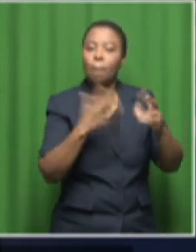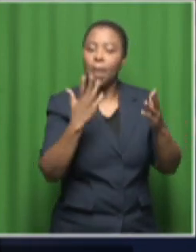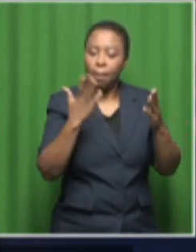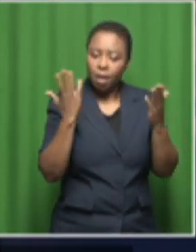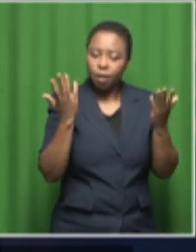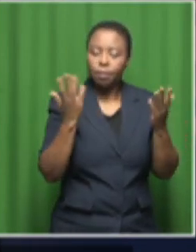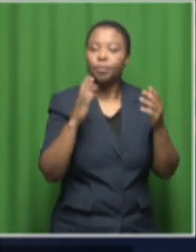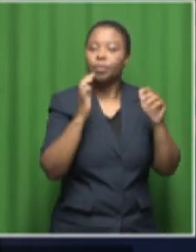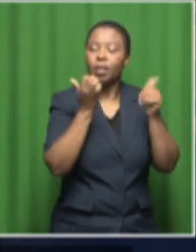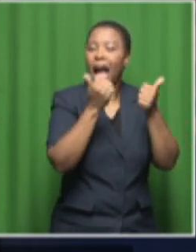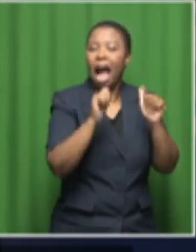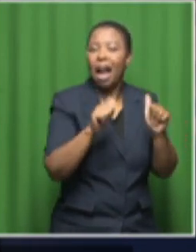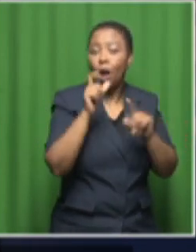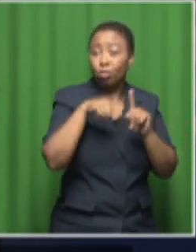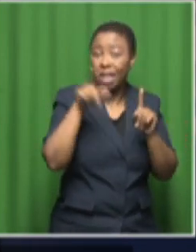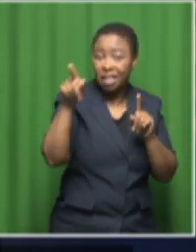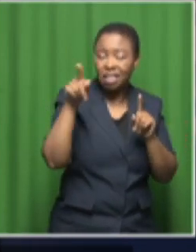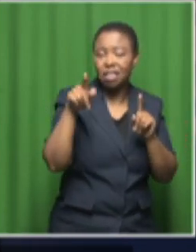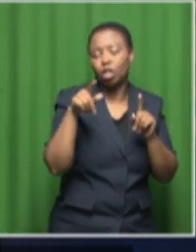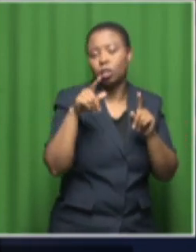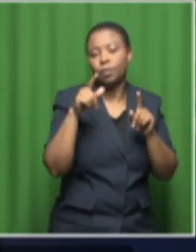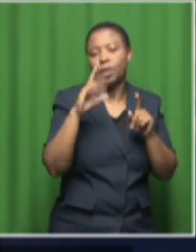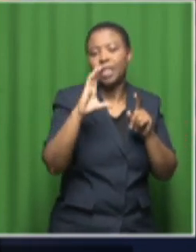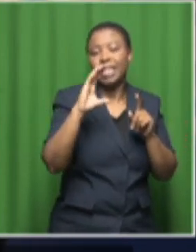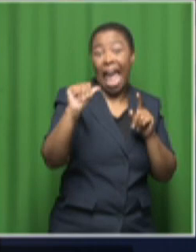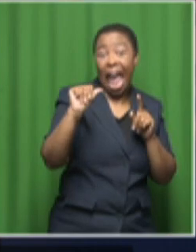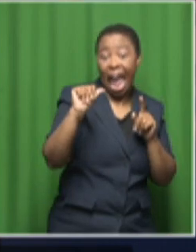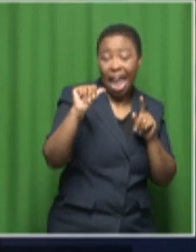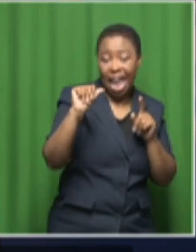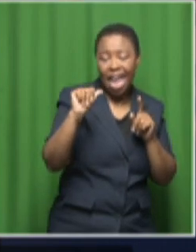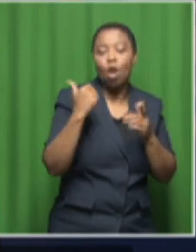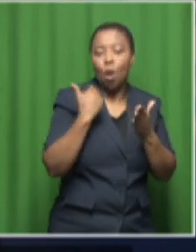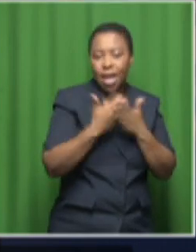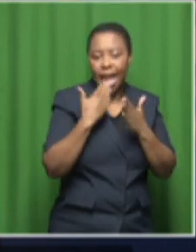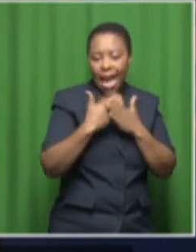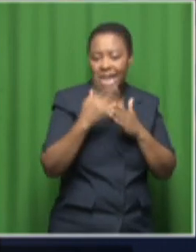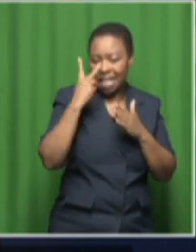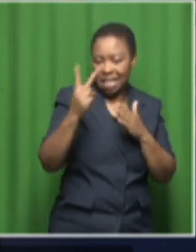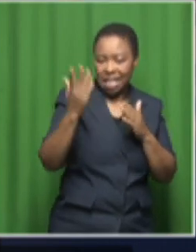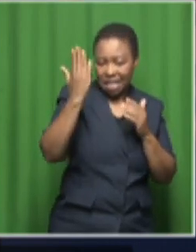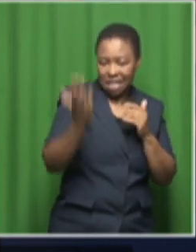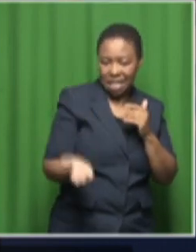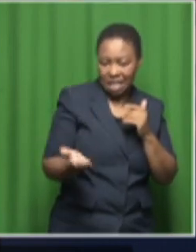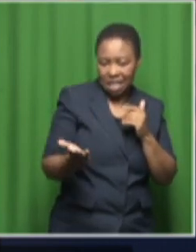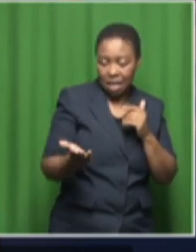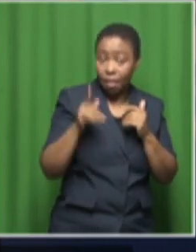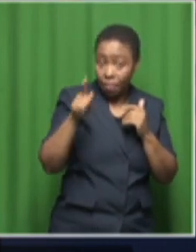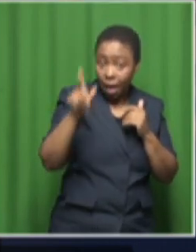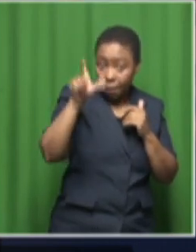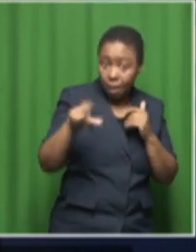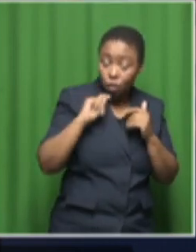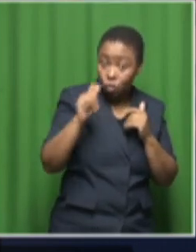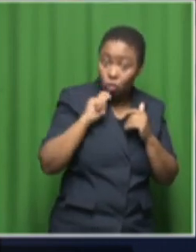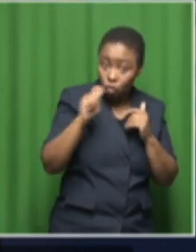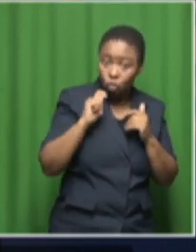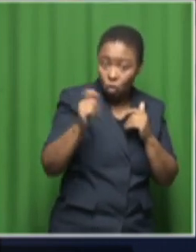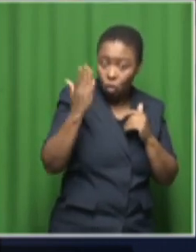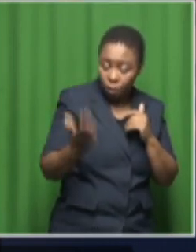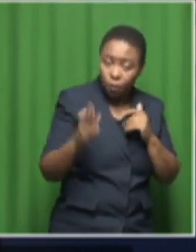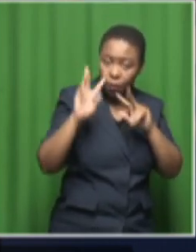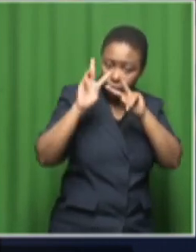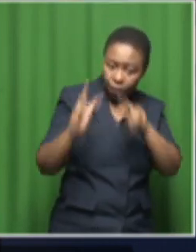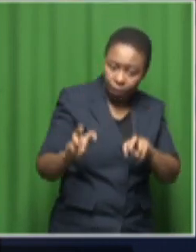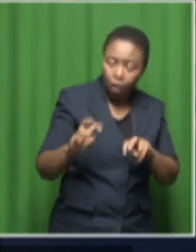for example, accountants, chartered accountants. There's a body that you can go and look at and see, is this person legitimate? So definitely